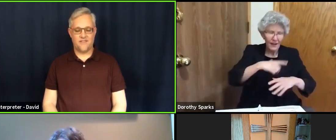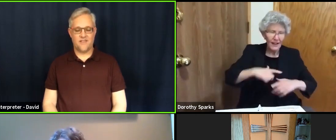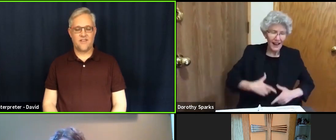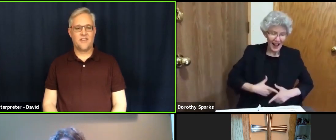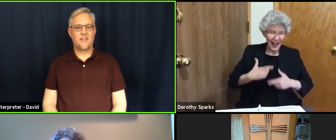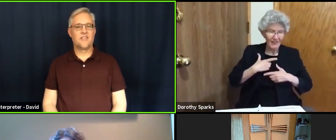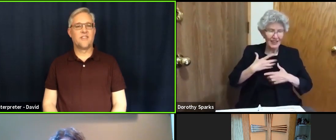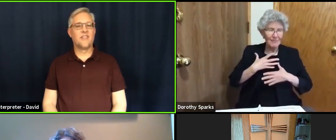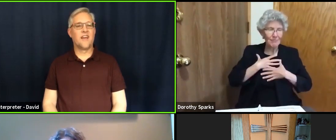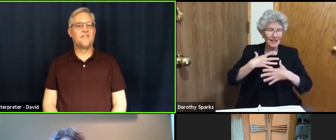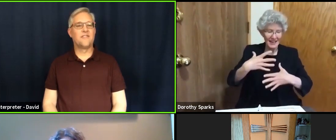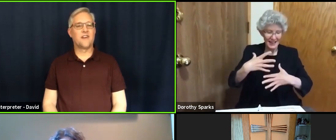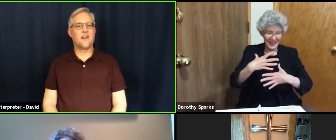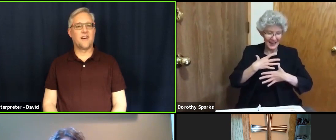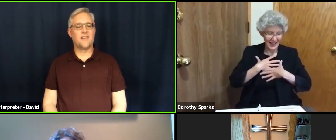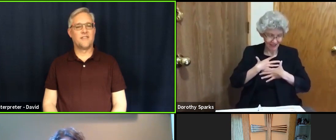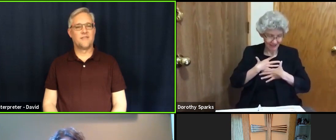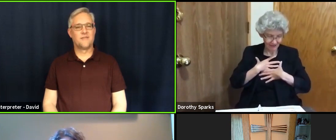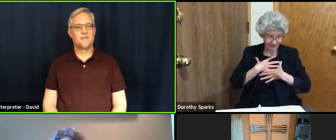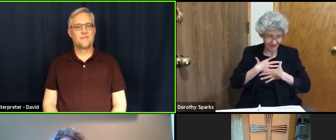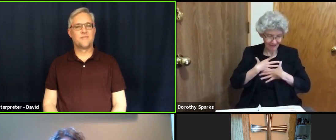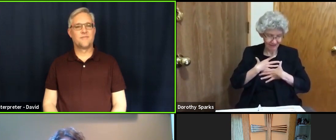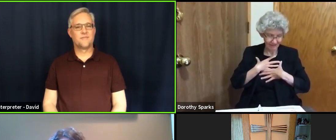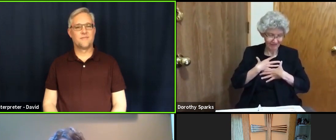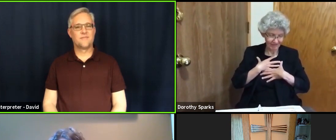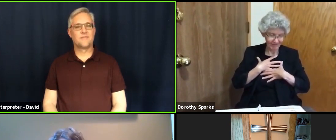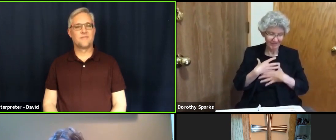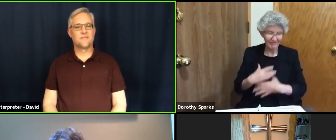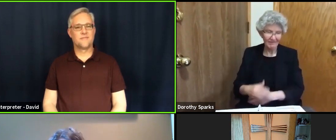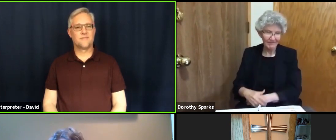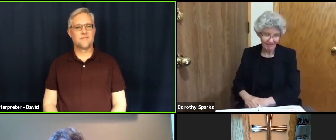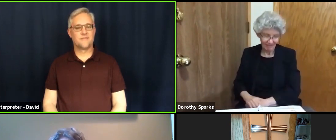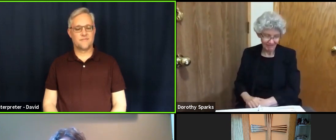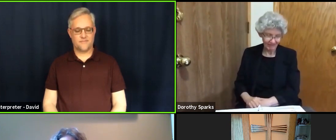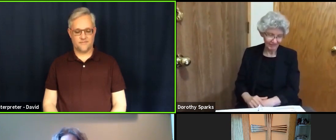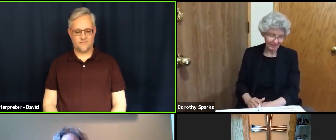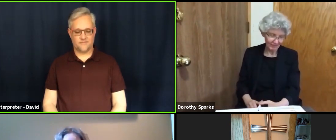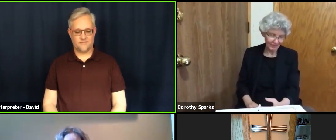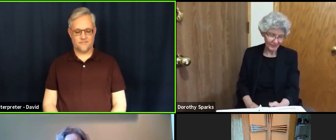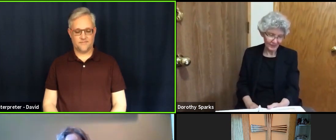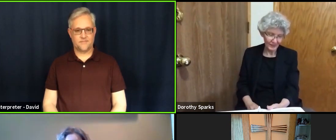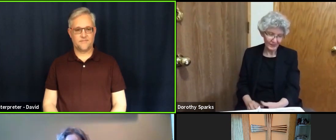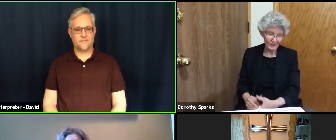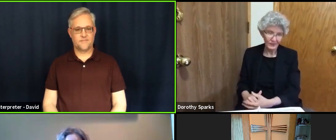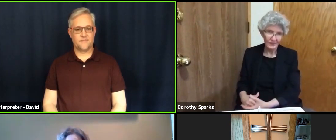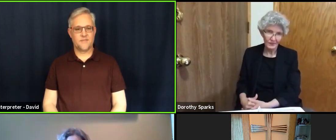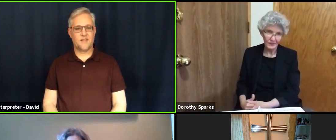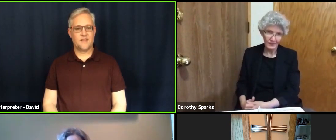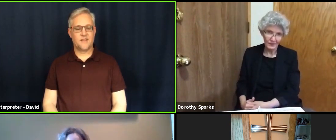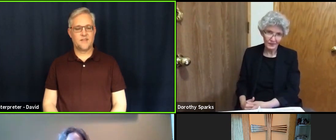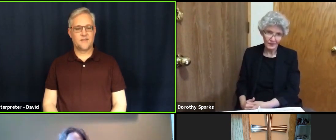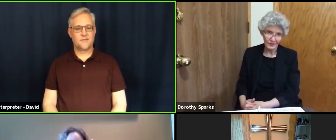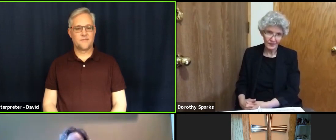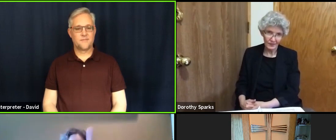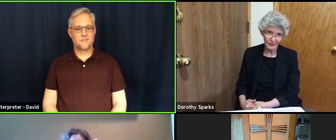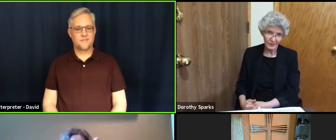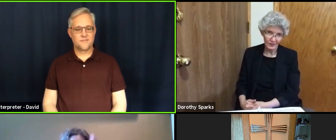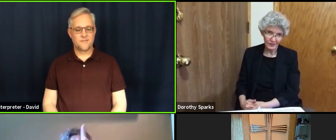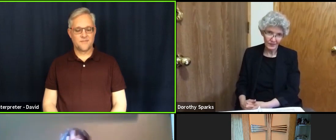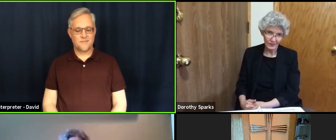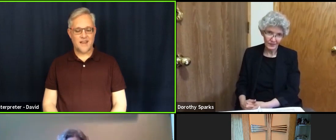life, the life of God.